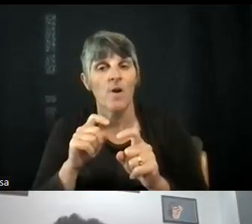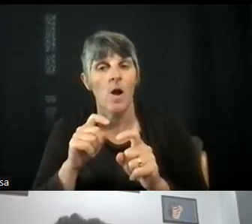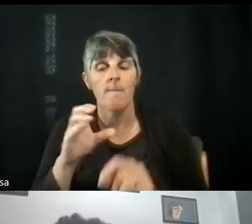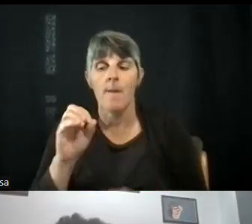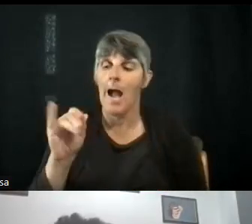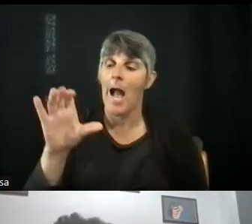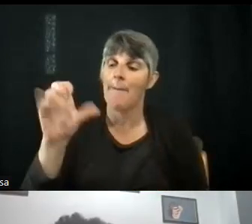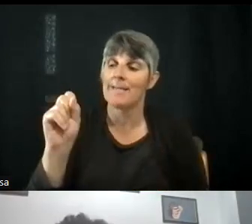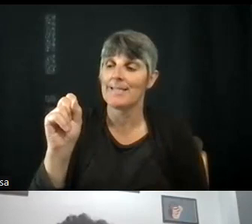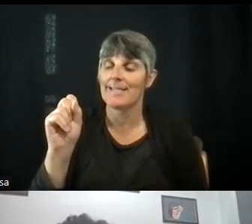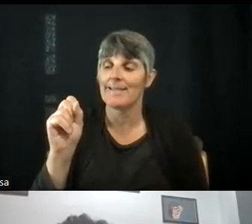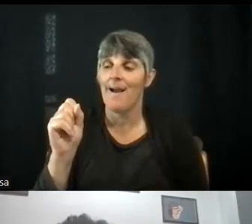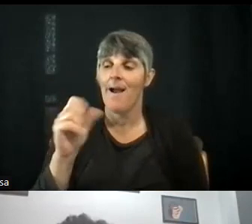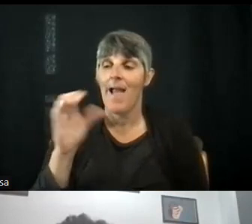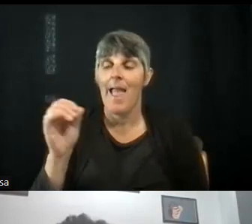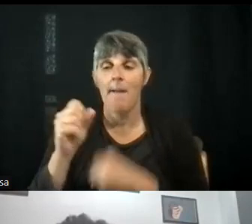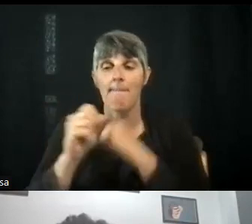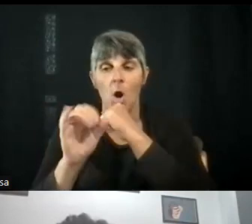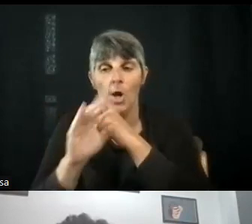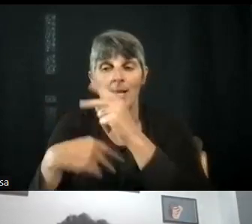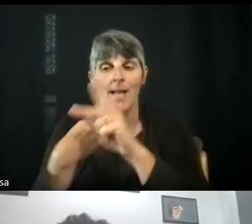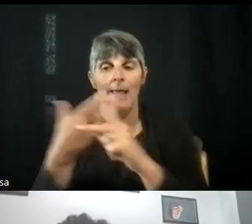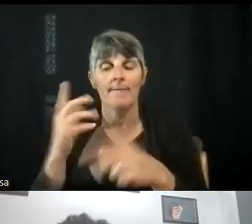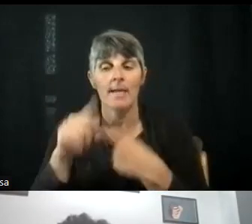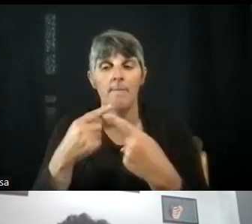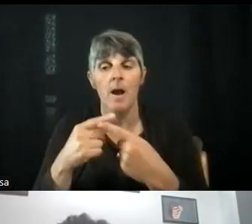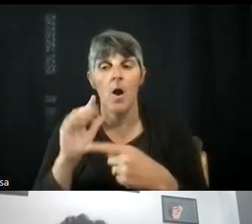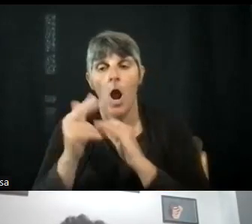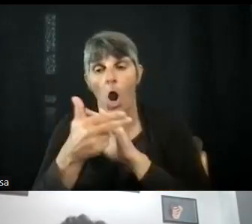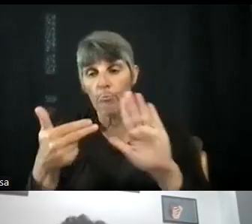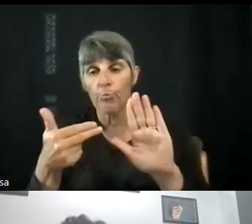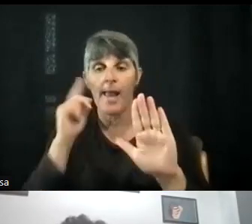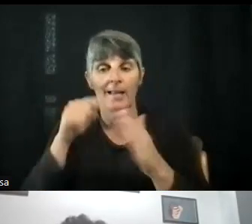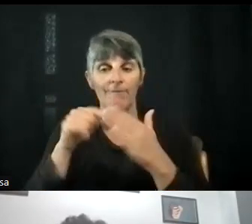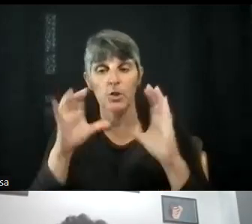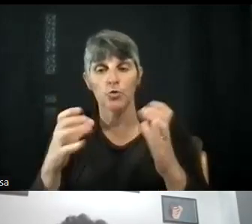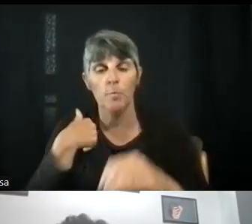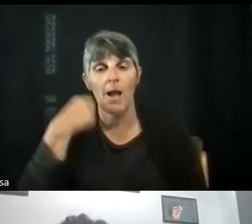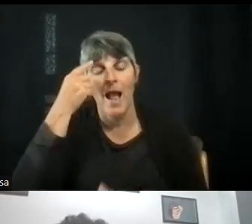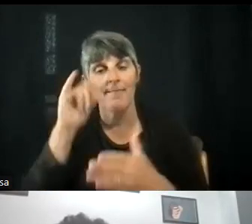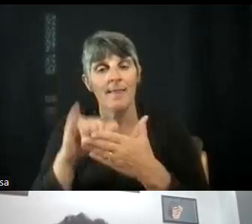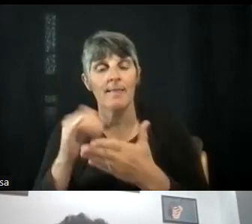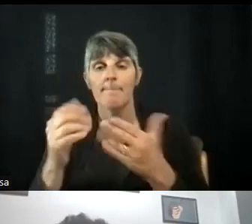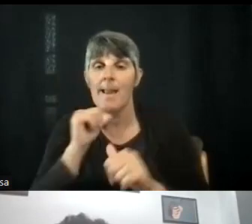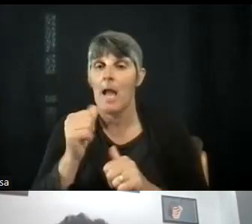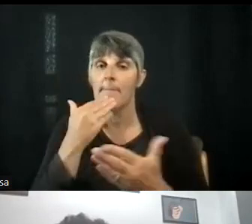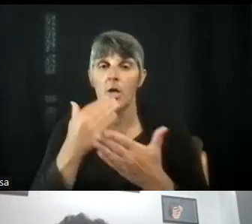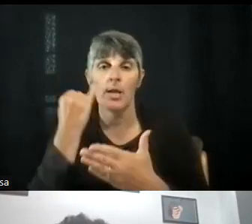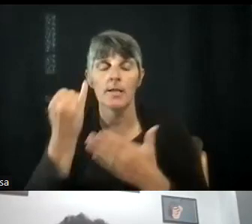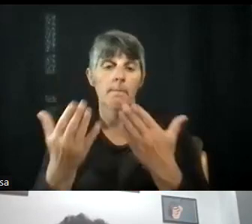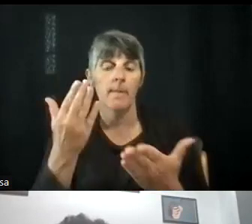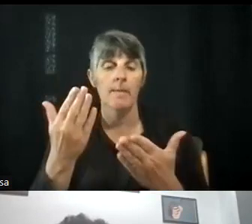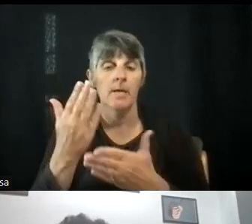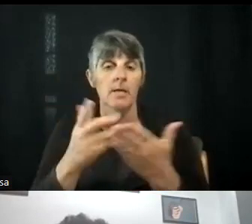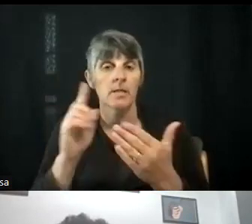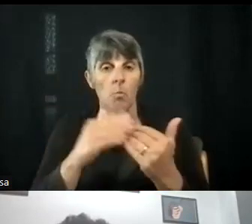optics and marketing kind of thing about, or branding for this group, I think that may not be a good idea. Maybe somewhere